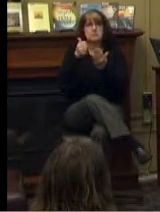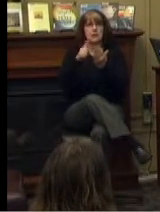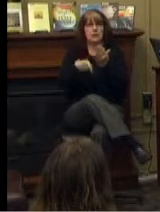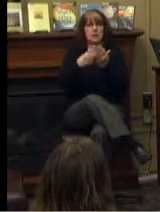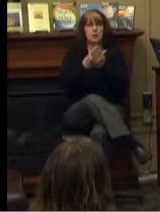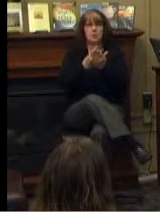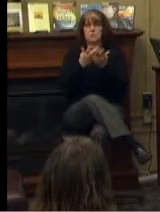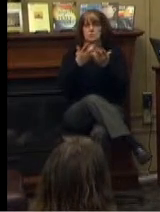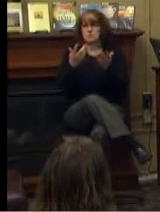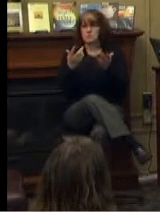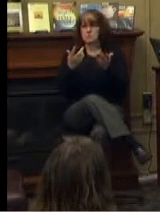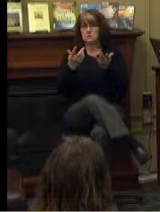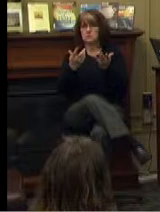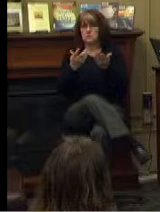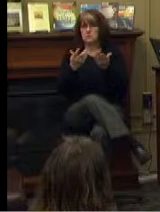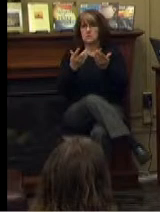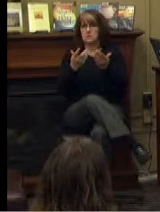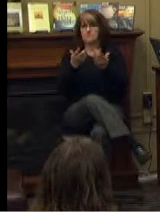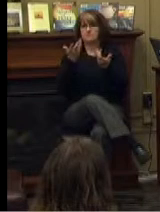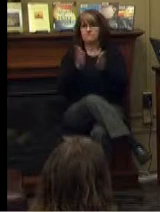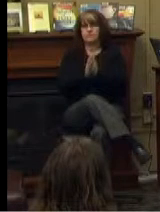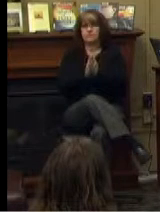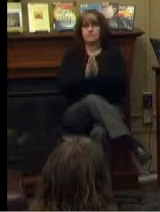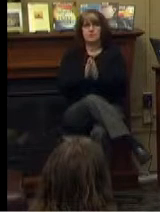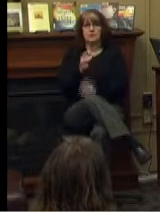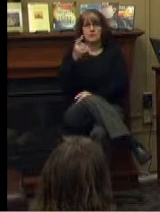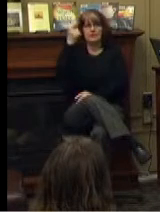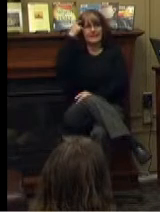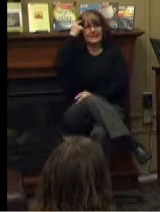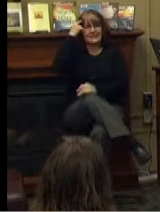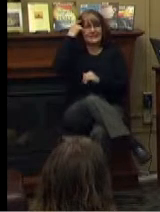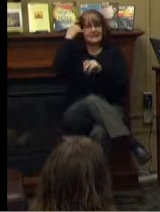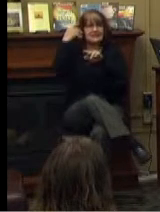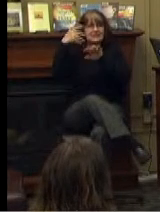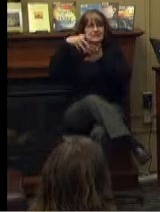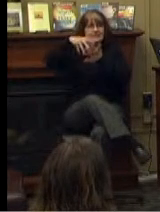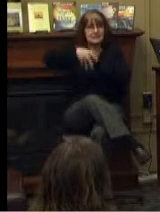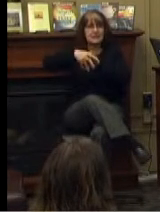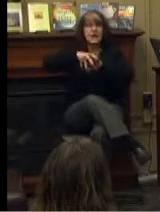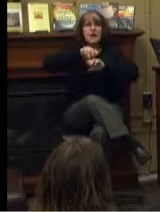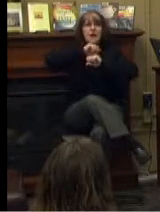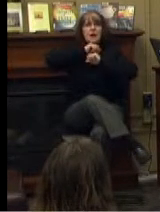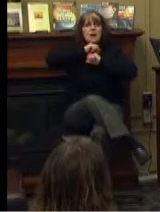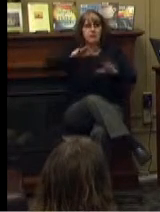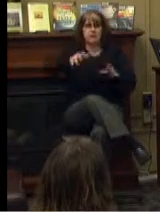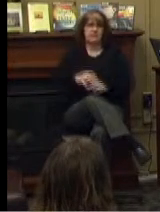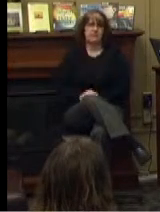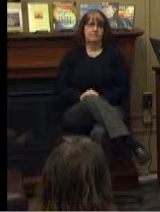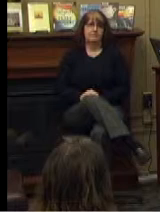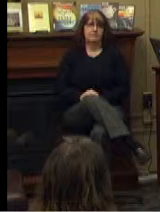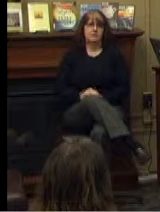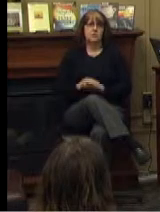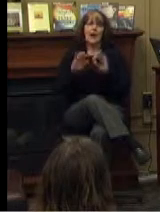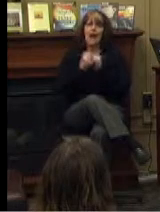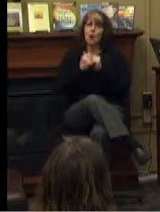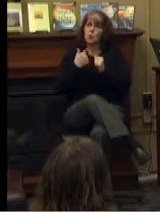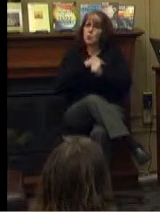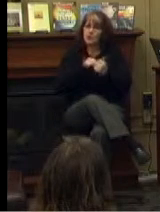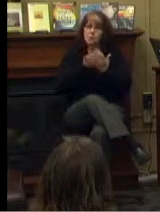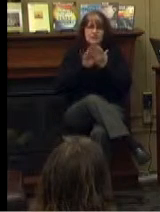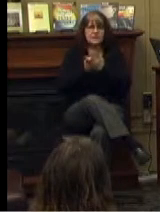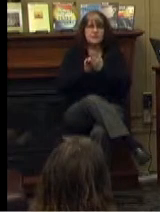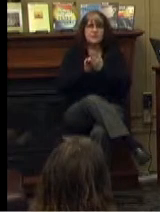coming out not getting anything, that's a barrier. So how do we address that? That's where we need the need for accommodations. Or we